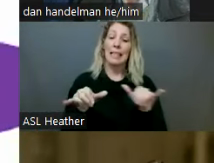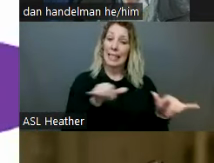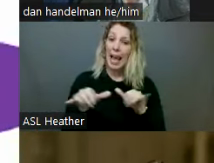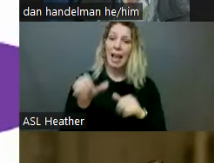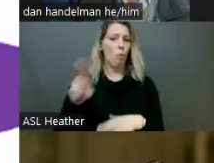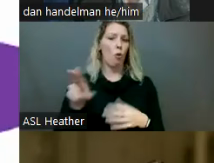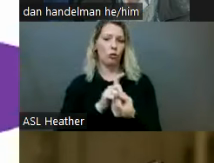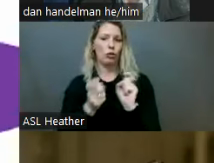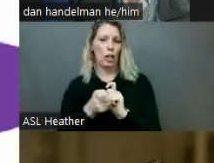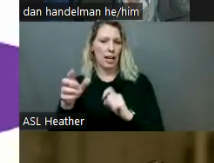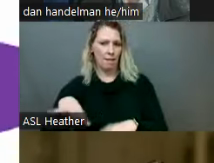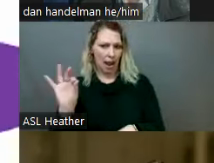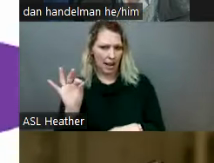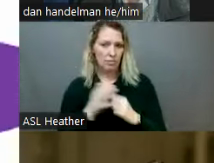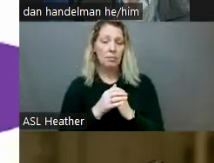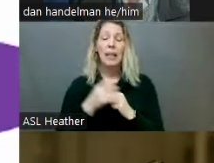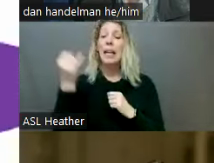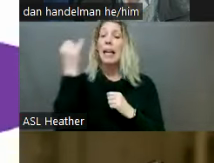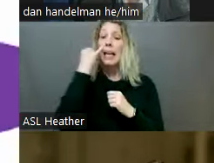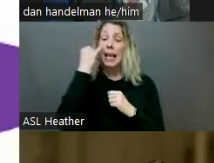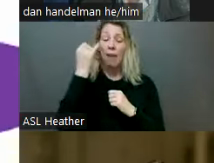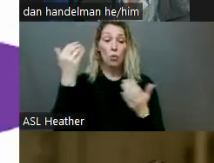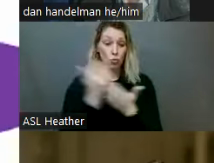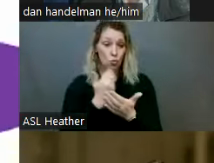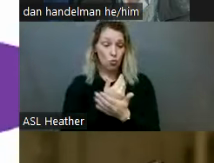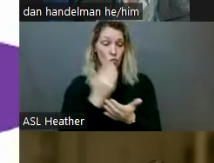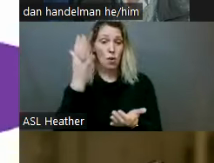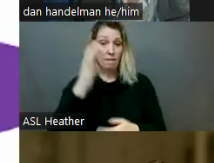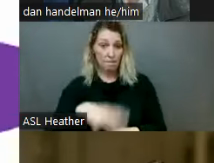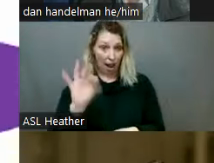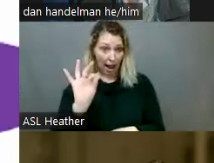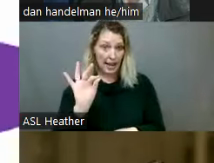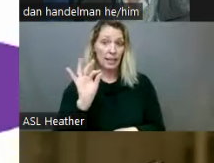changing. If the panel makes new findings, which include that